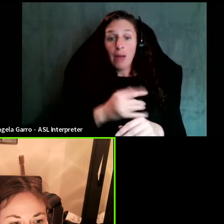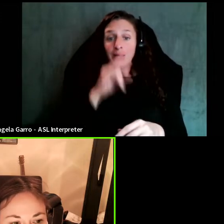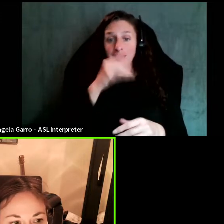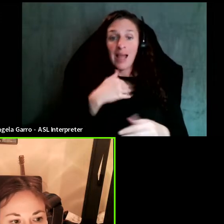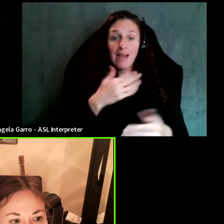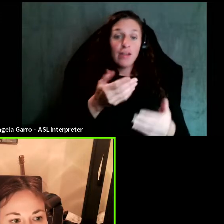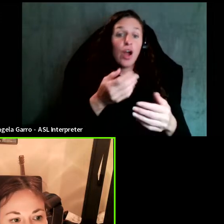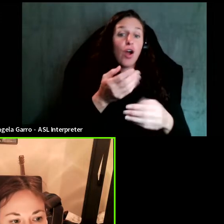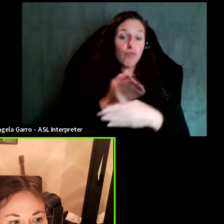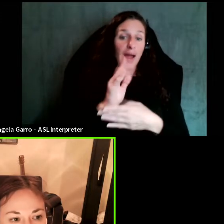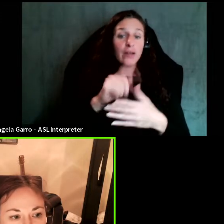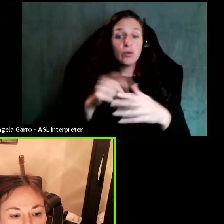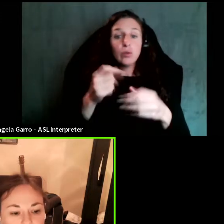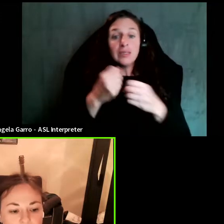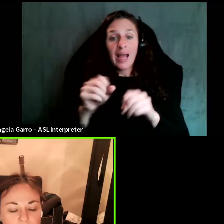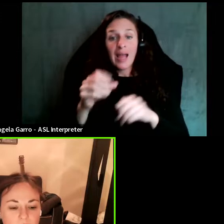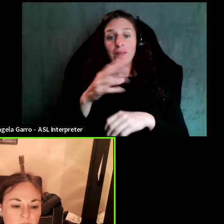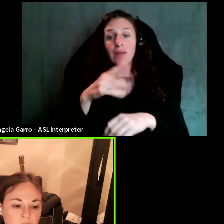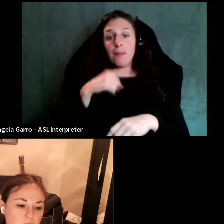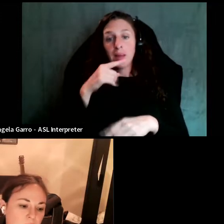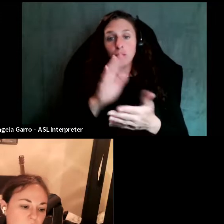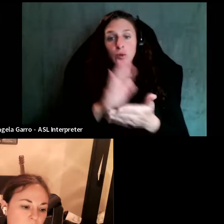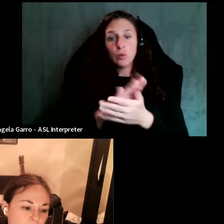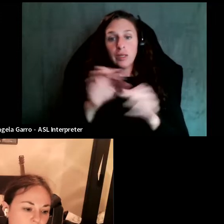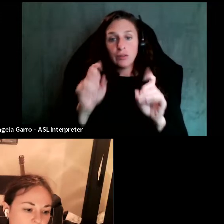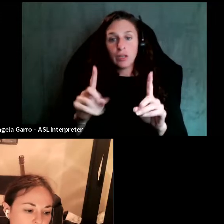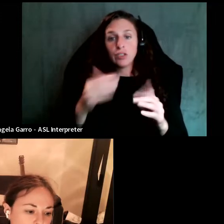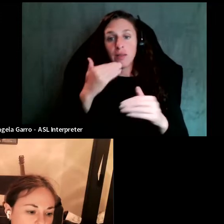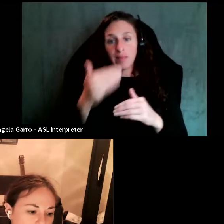school education. Thank you. Thank you.